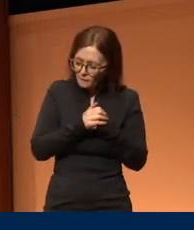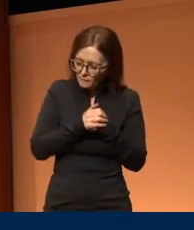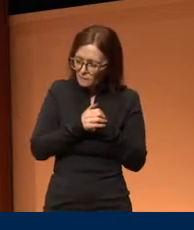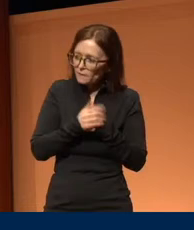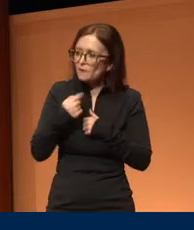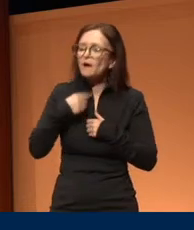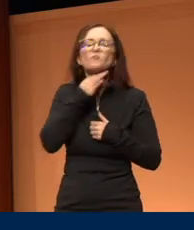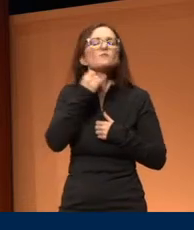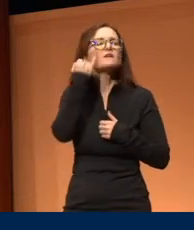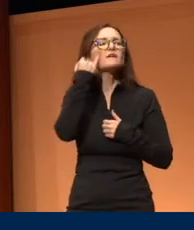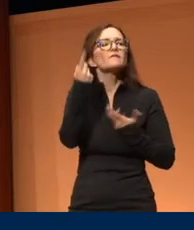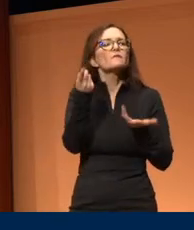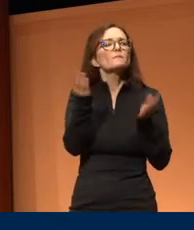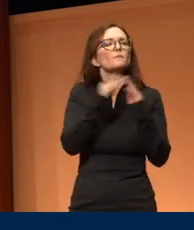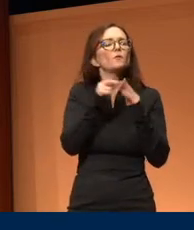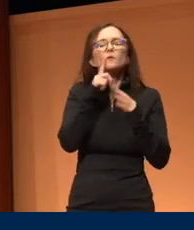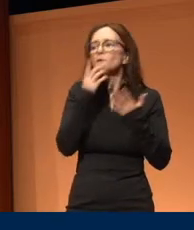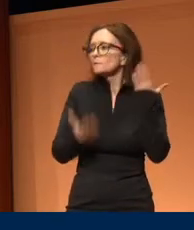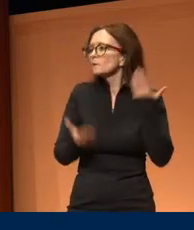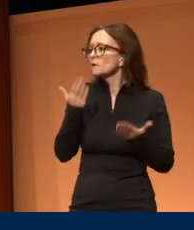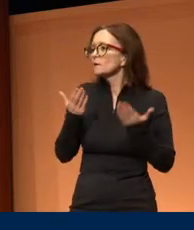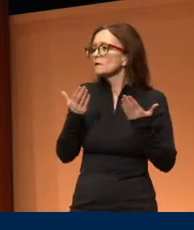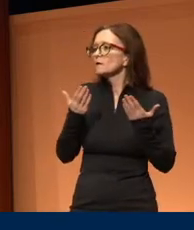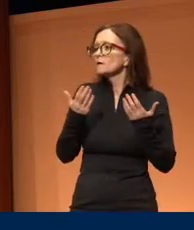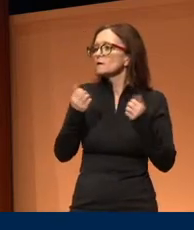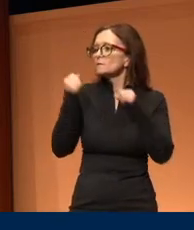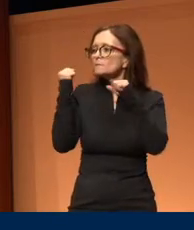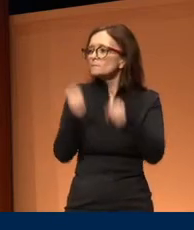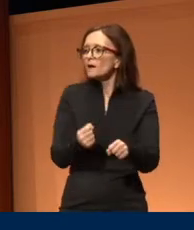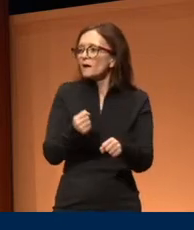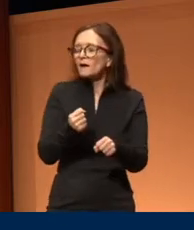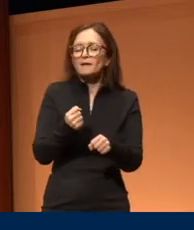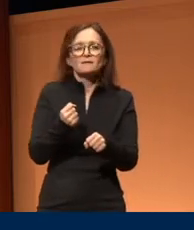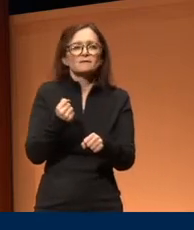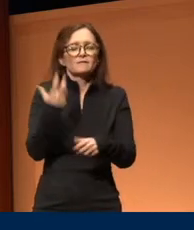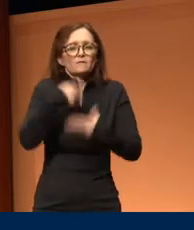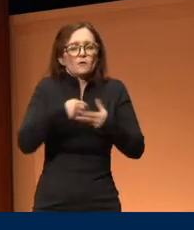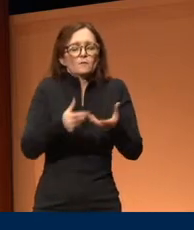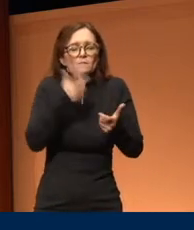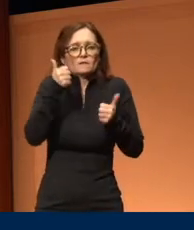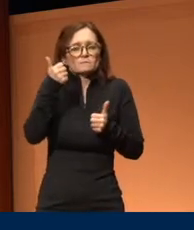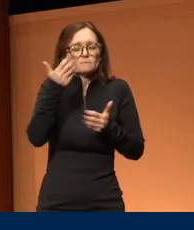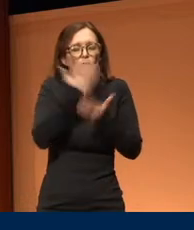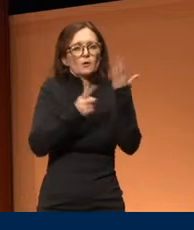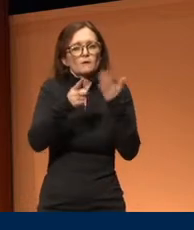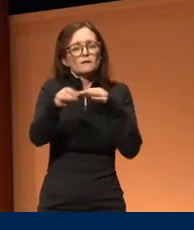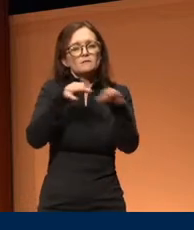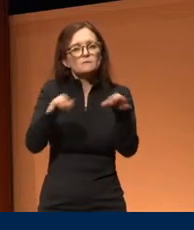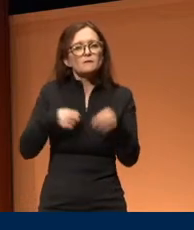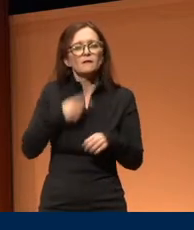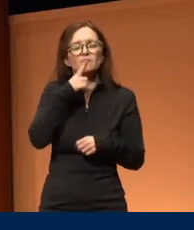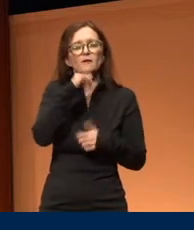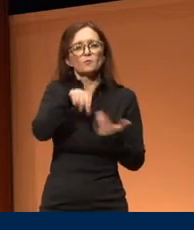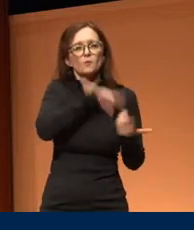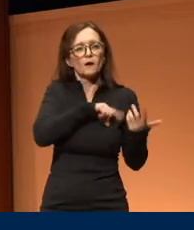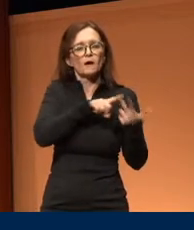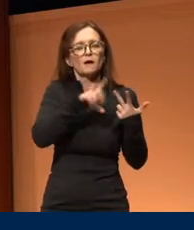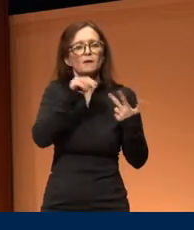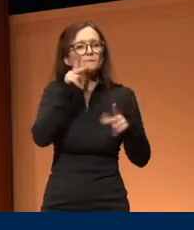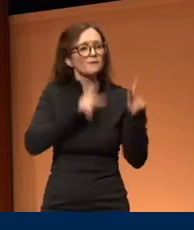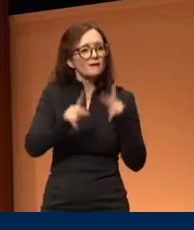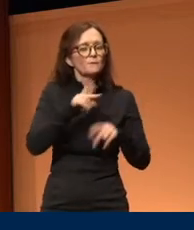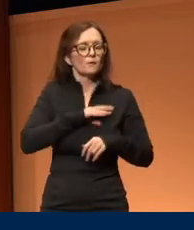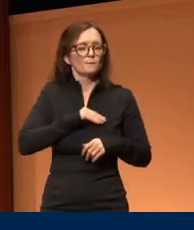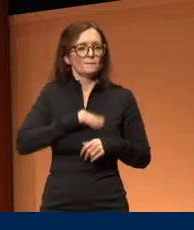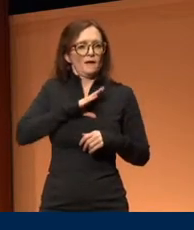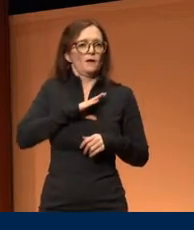I wonder if there isn't a problem where maybe power is doing a large part of the explanation, and then it's actually like the equality and people's